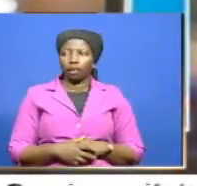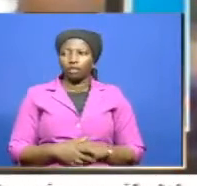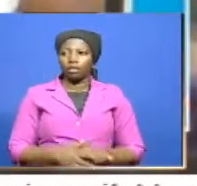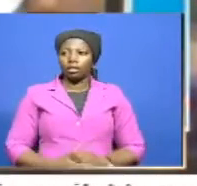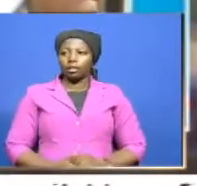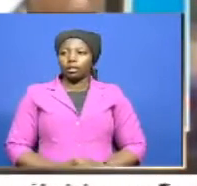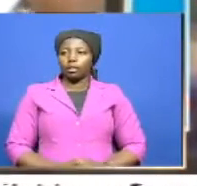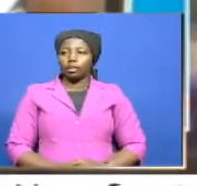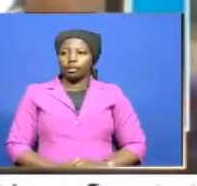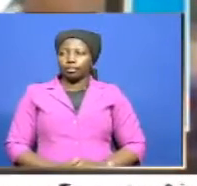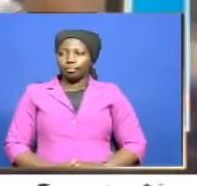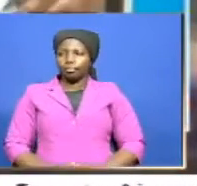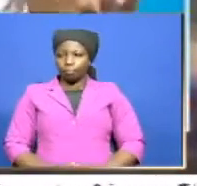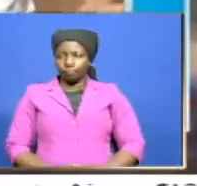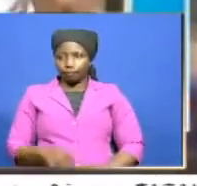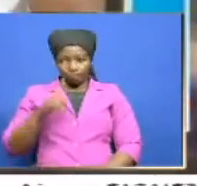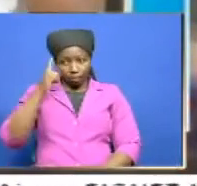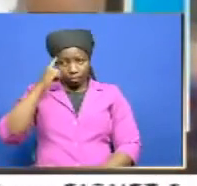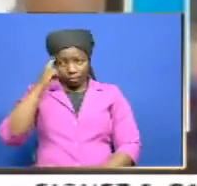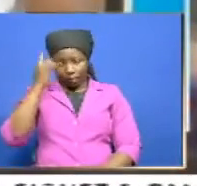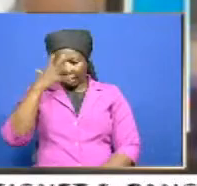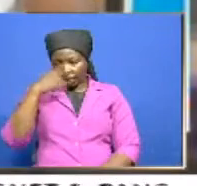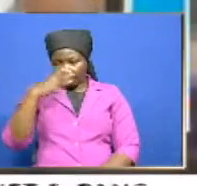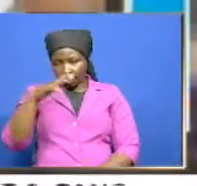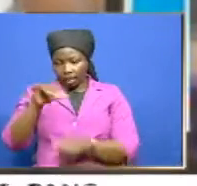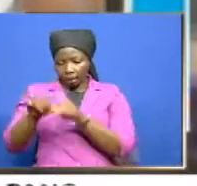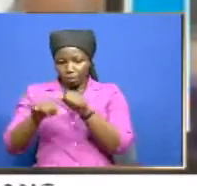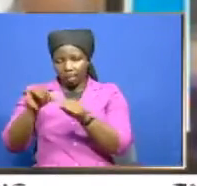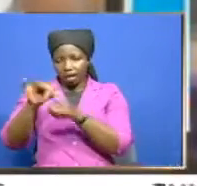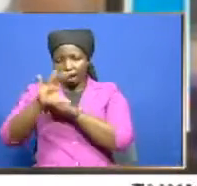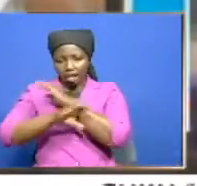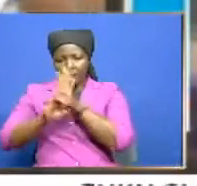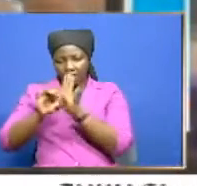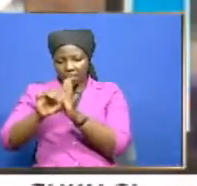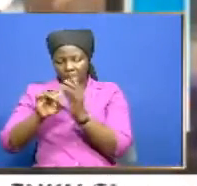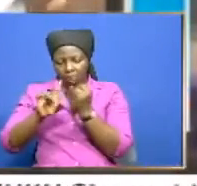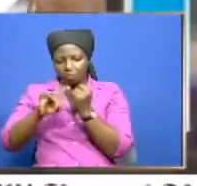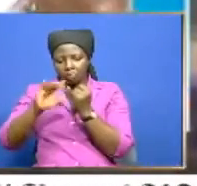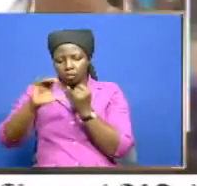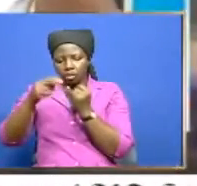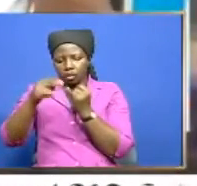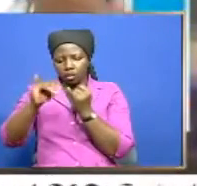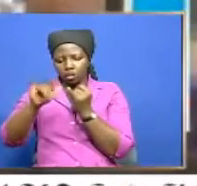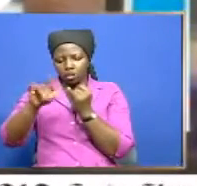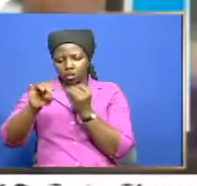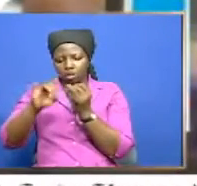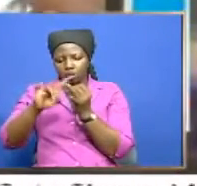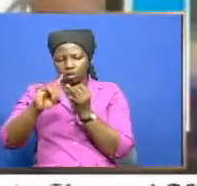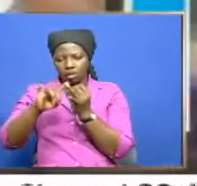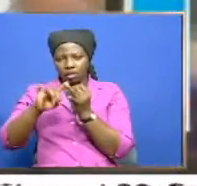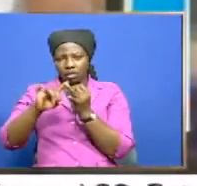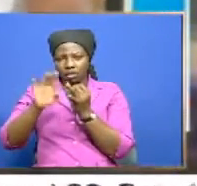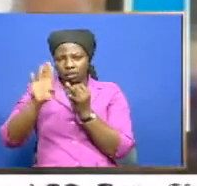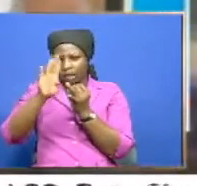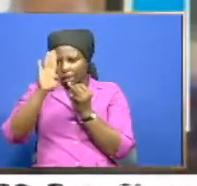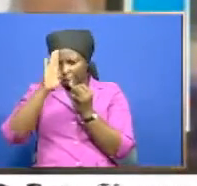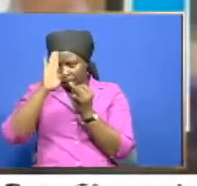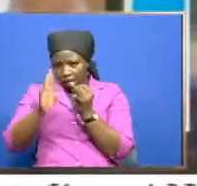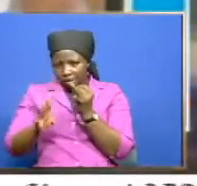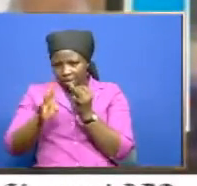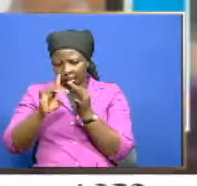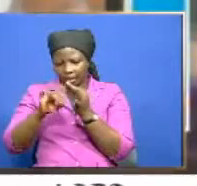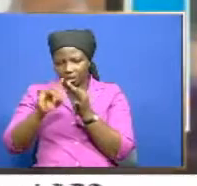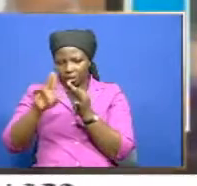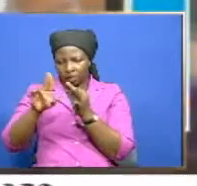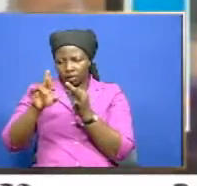for countries like, you know, Chile, Spain, Brazil. Uruguay. Yeah, Uruguay. I mean, they've really, really picked up the